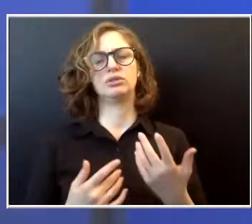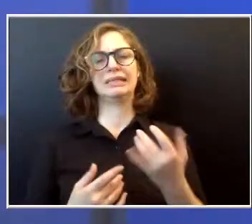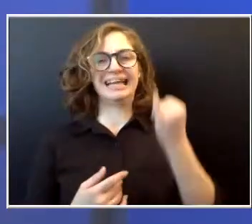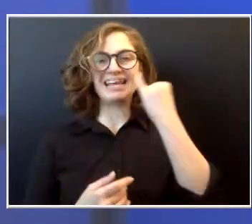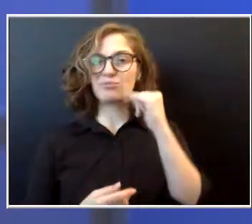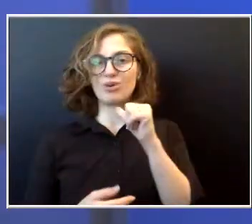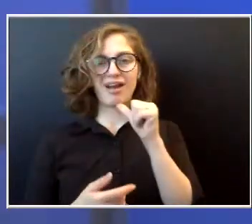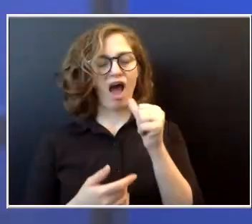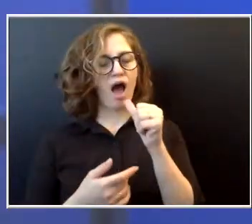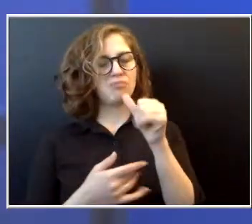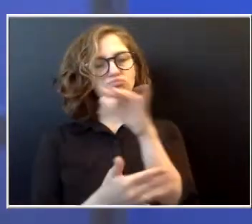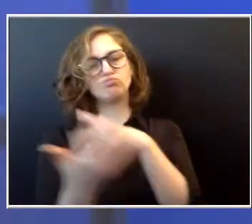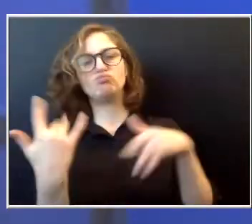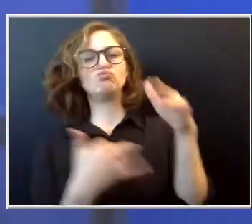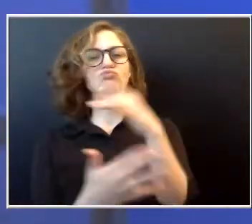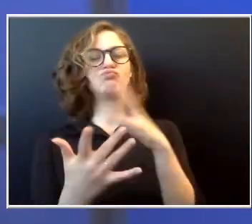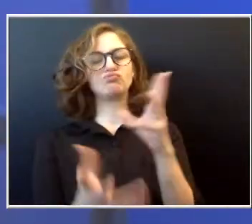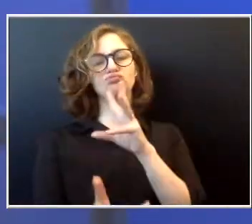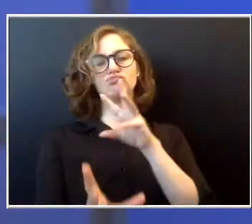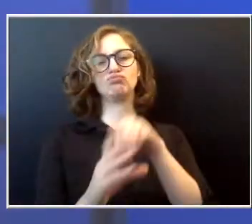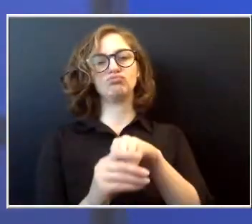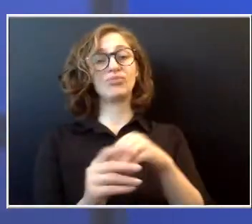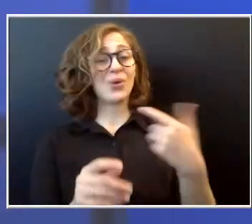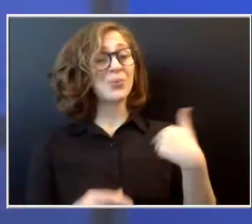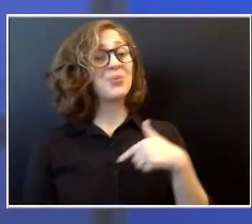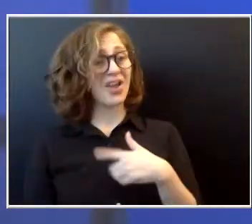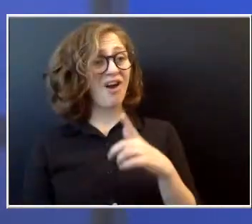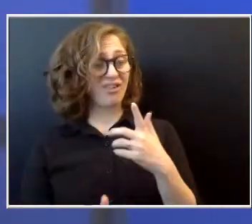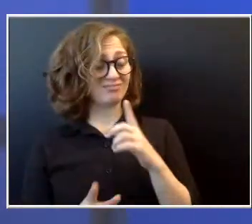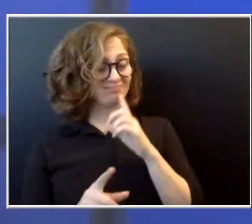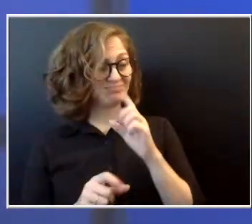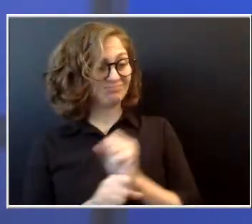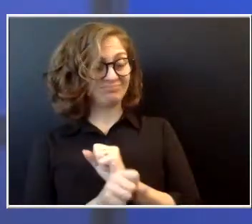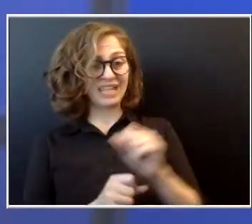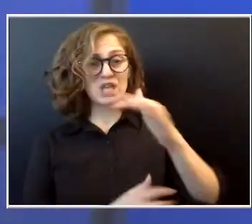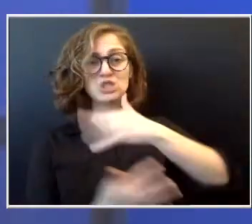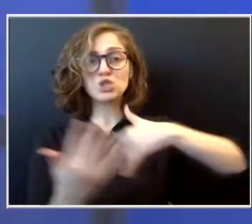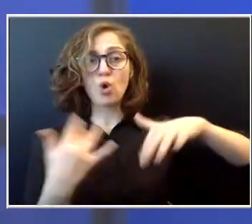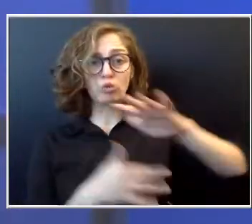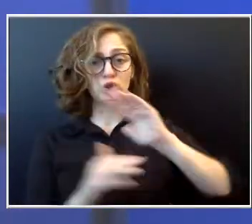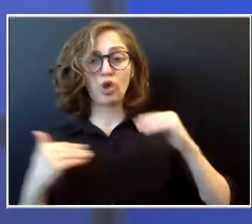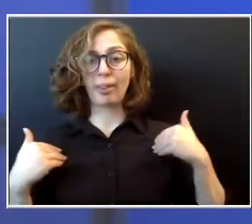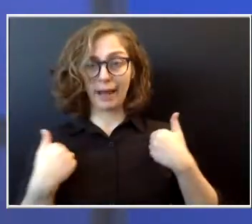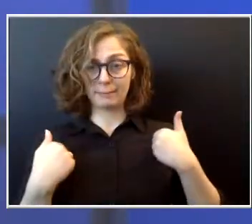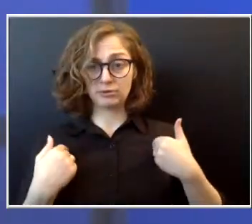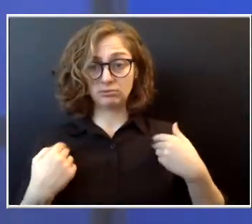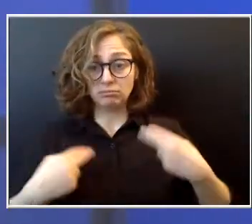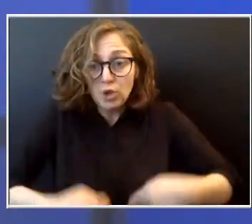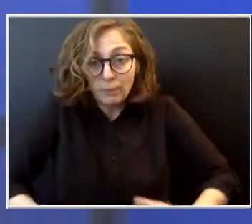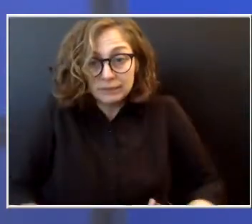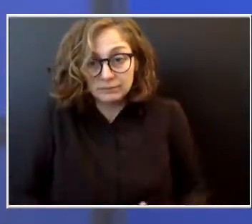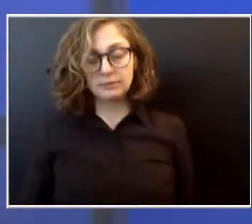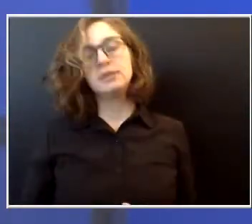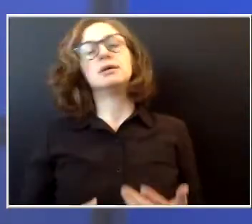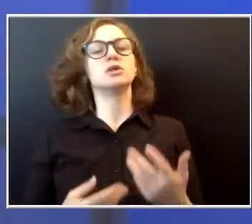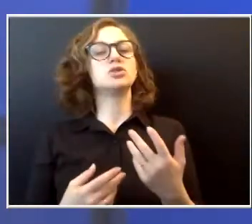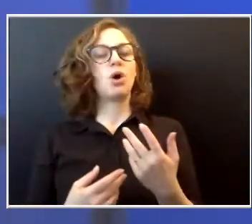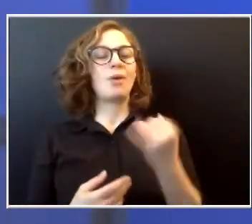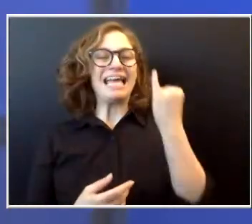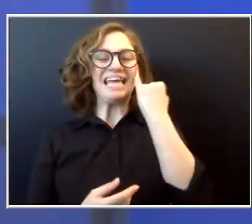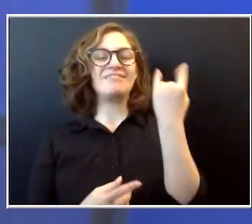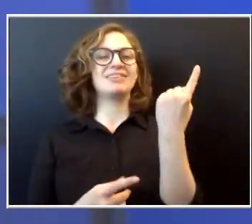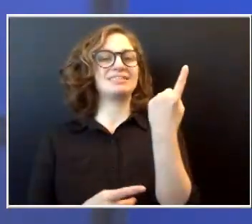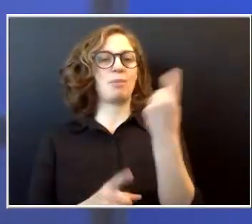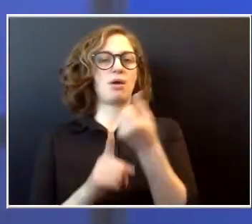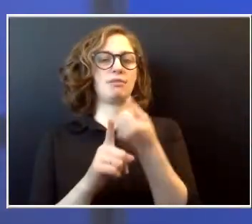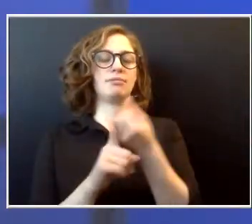are, as a default, social animals. And so when somebody is lonely, and to be clear, there's a big